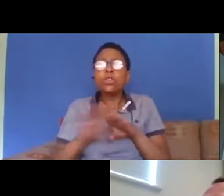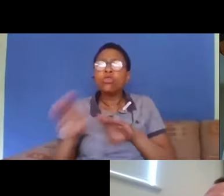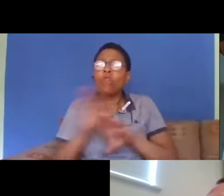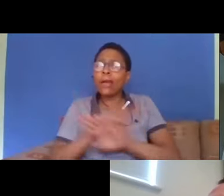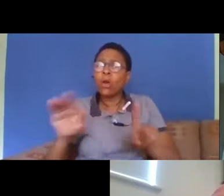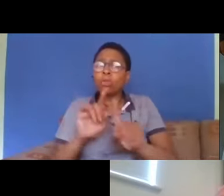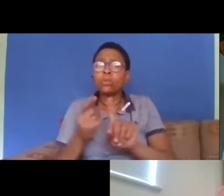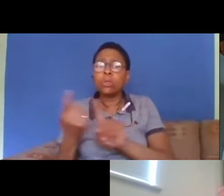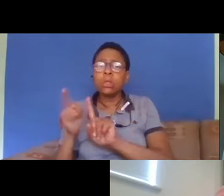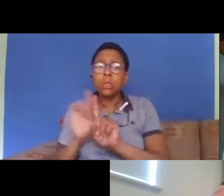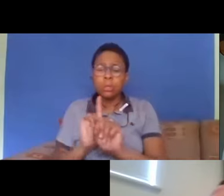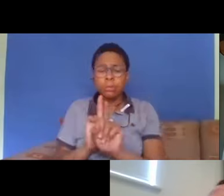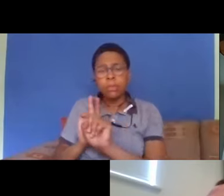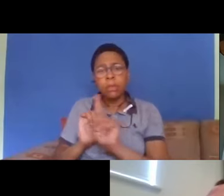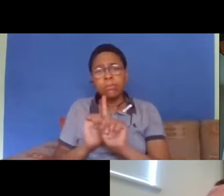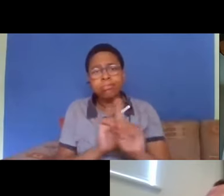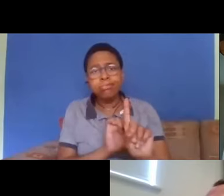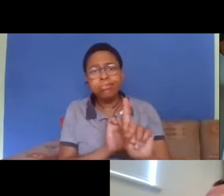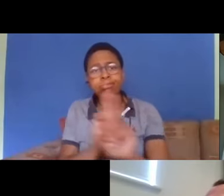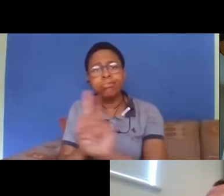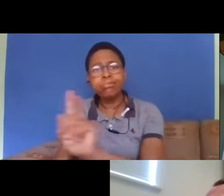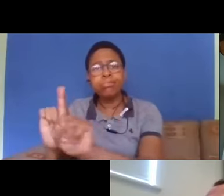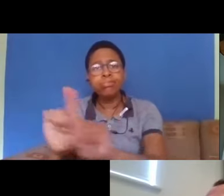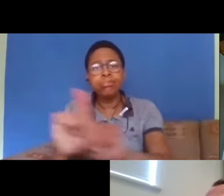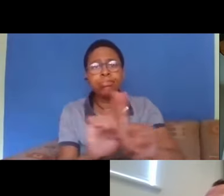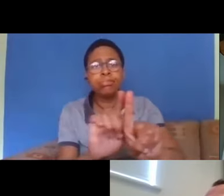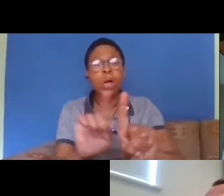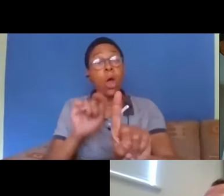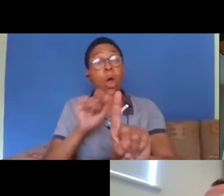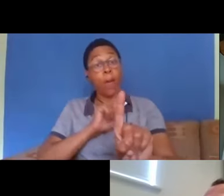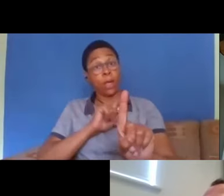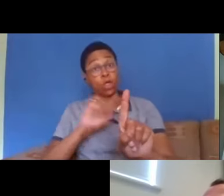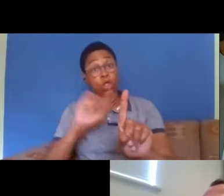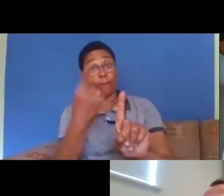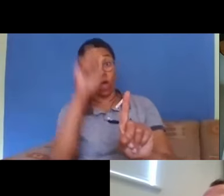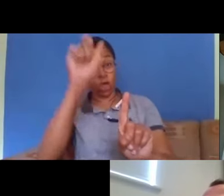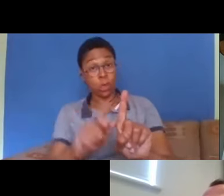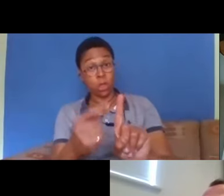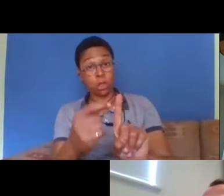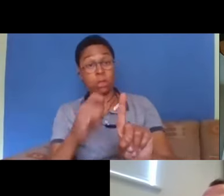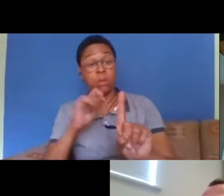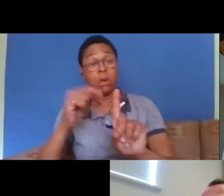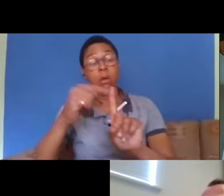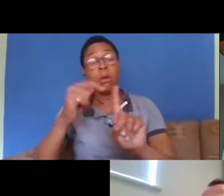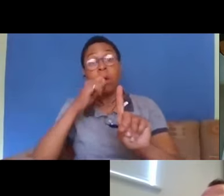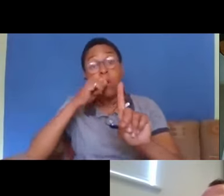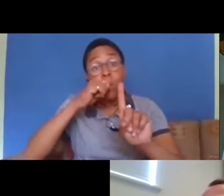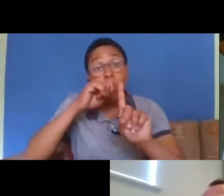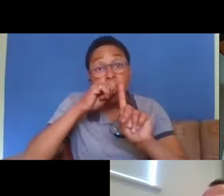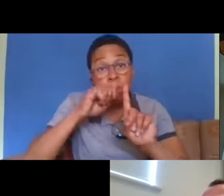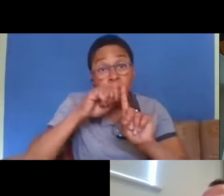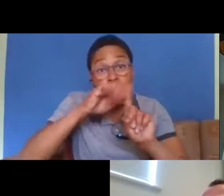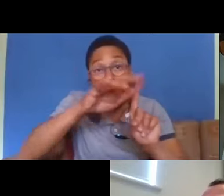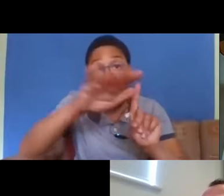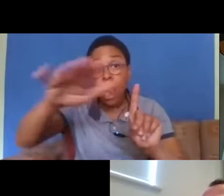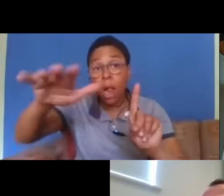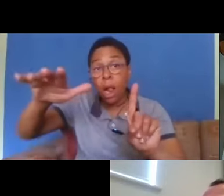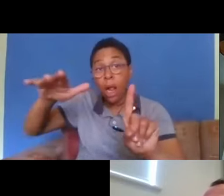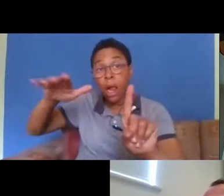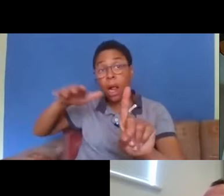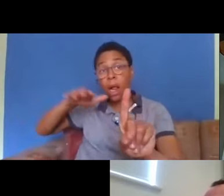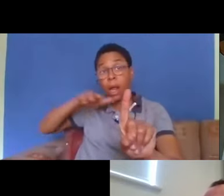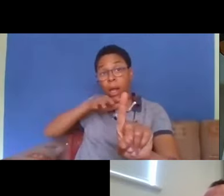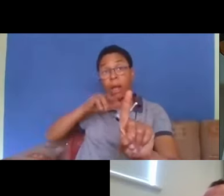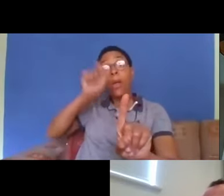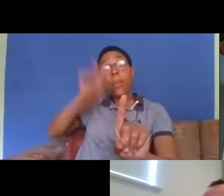their slipstream and potentially picking up some of the droplets that are left in the air from the person that was travelling